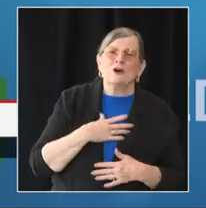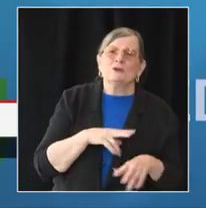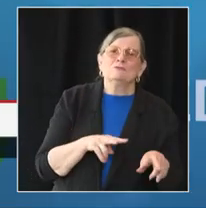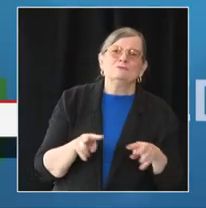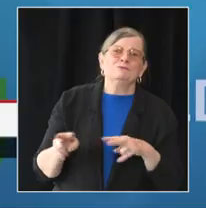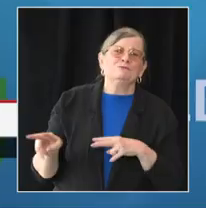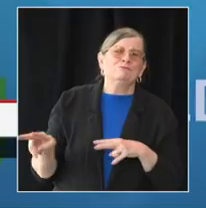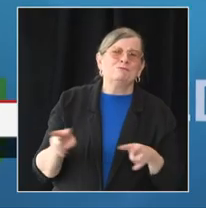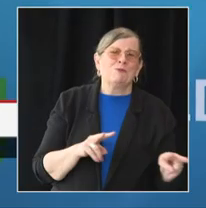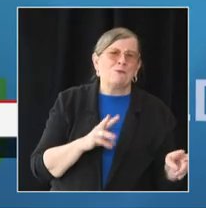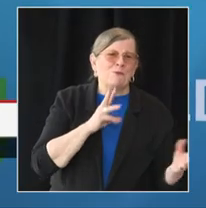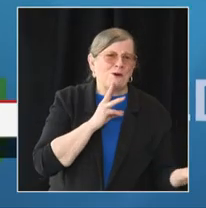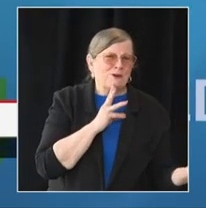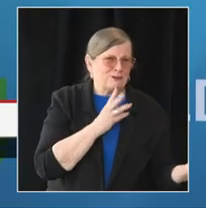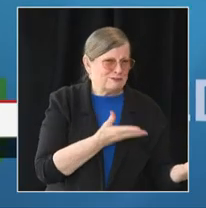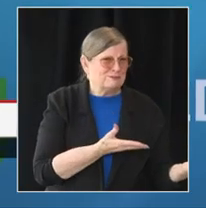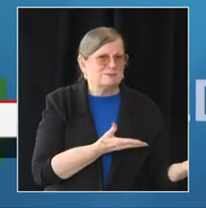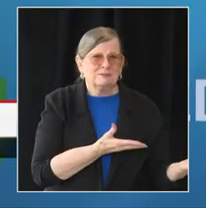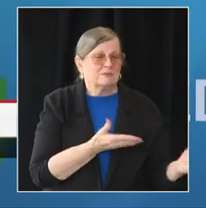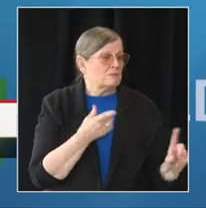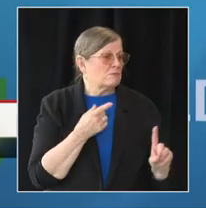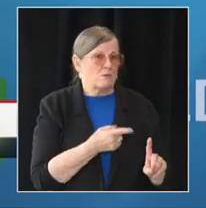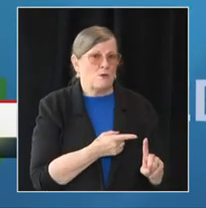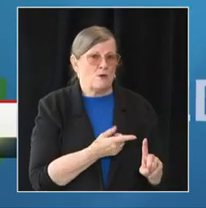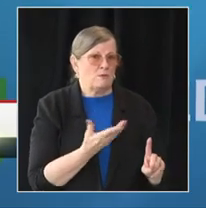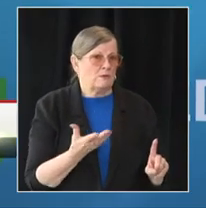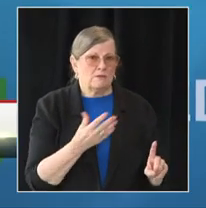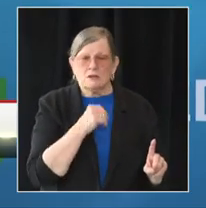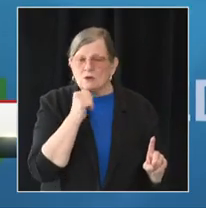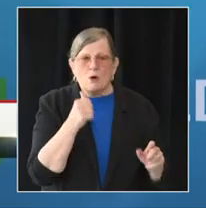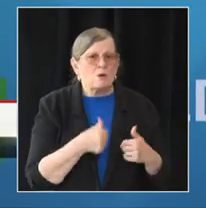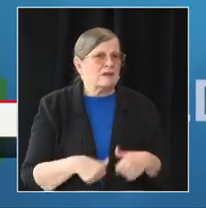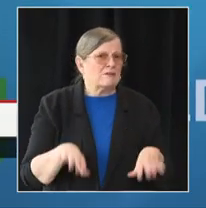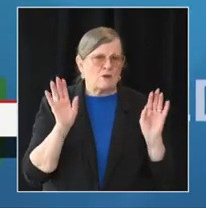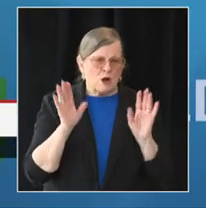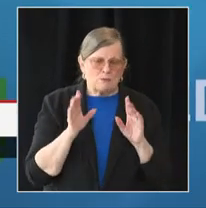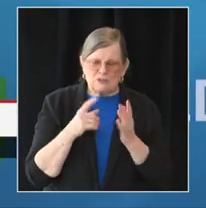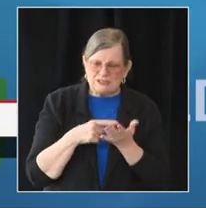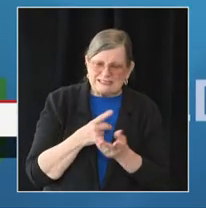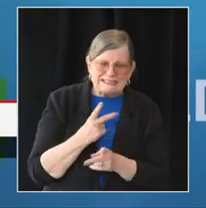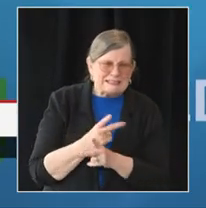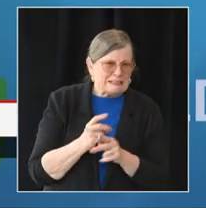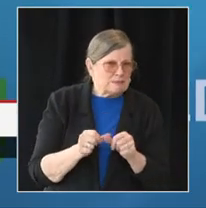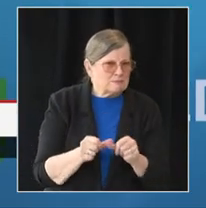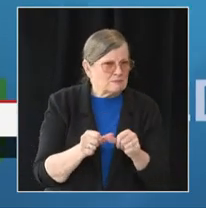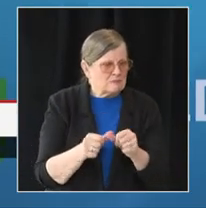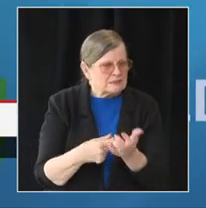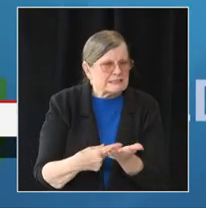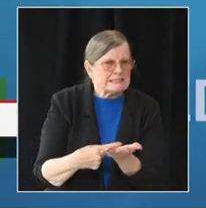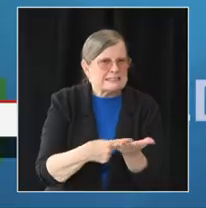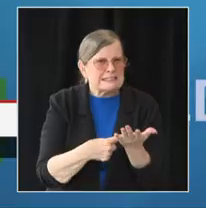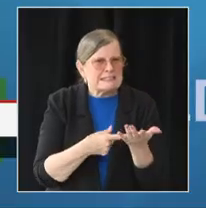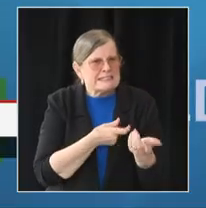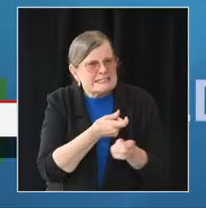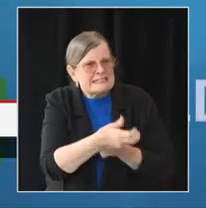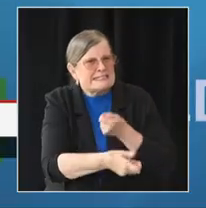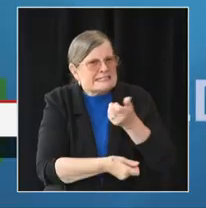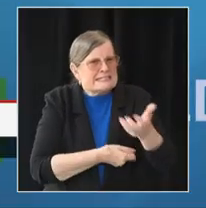up, but we also now have a great partner, and it is the right time. And Josh Harris and